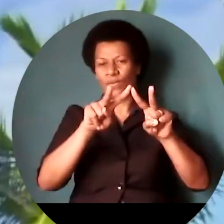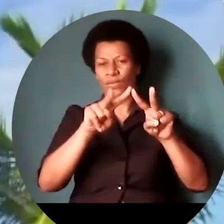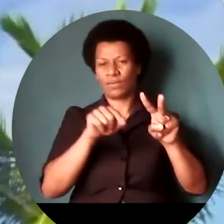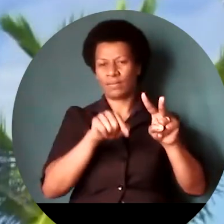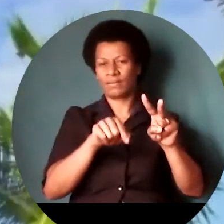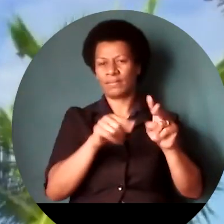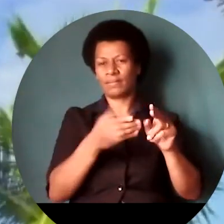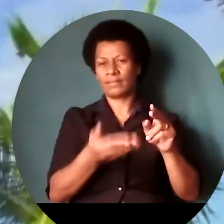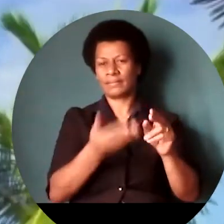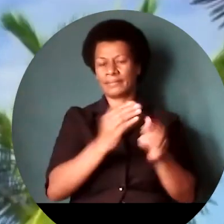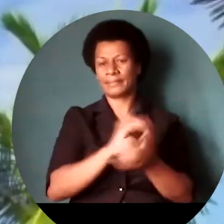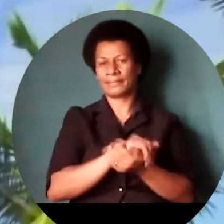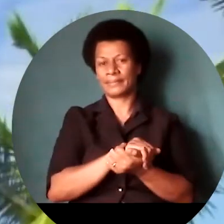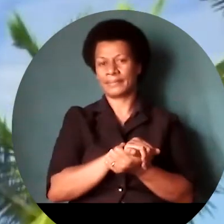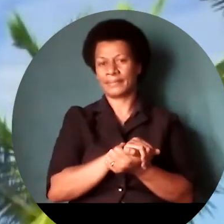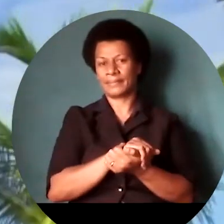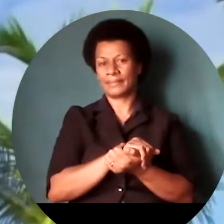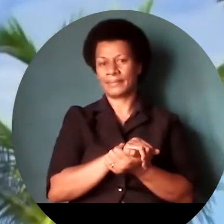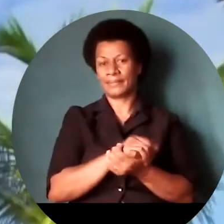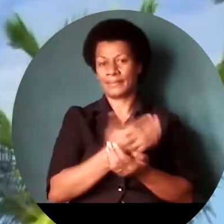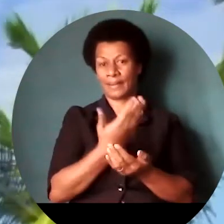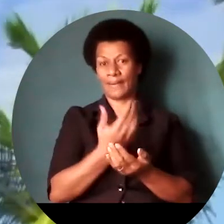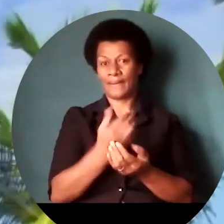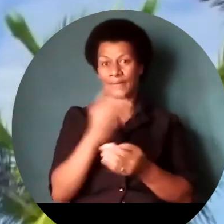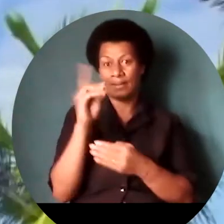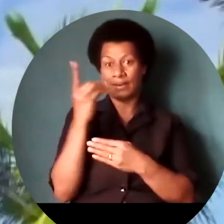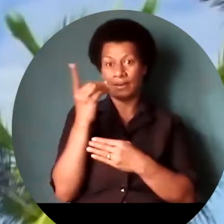Tailevu in the main island of